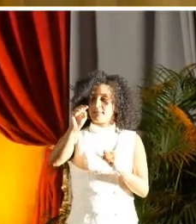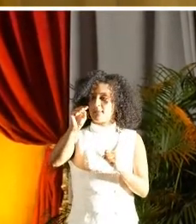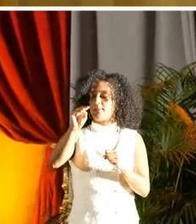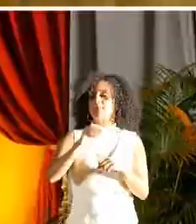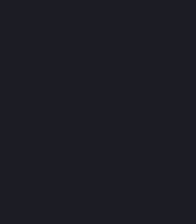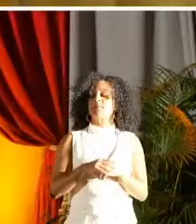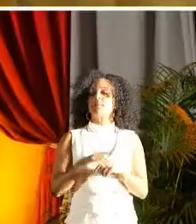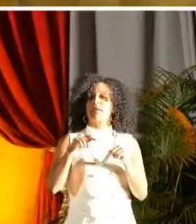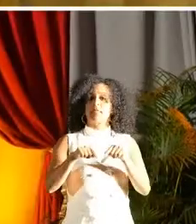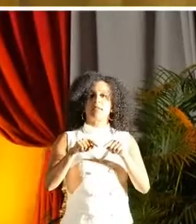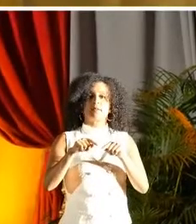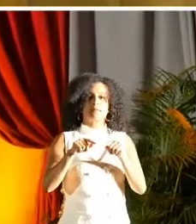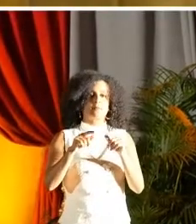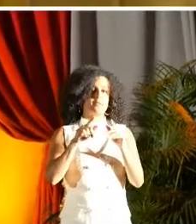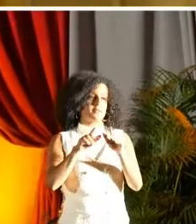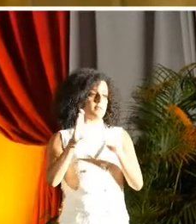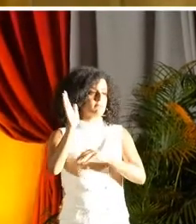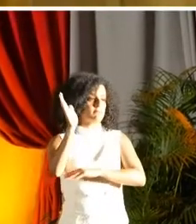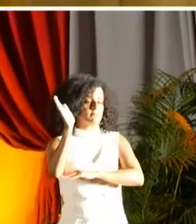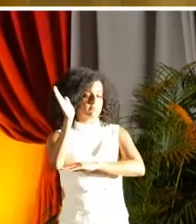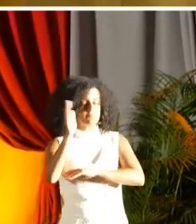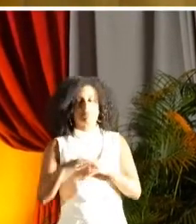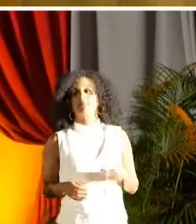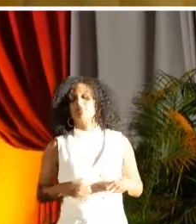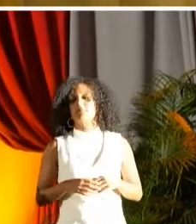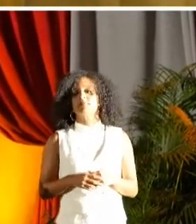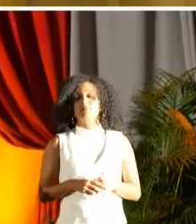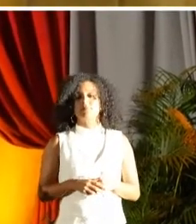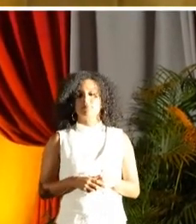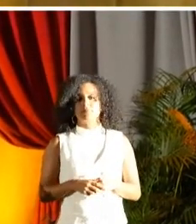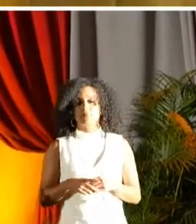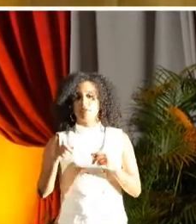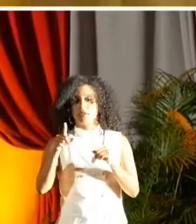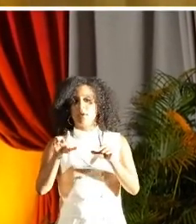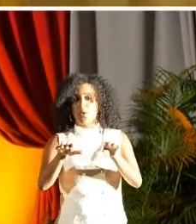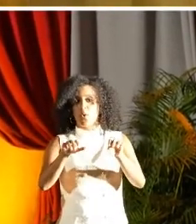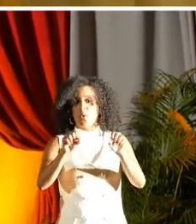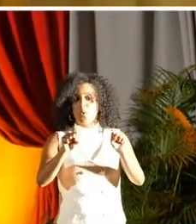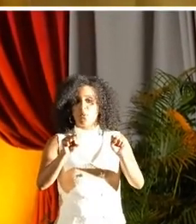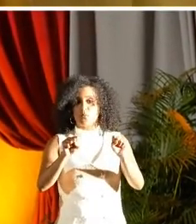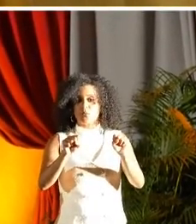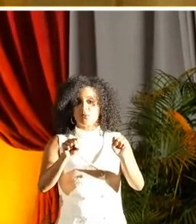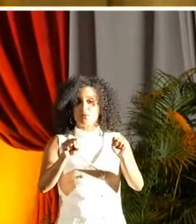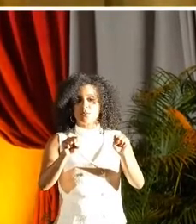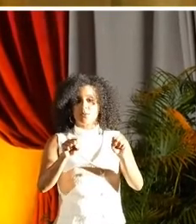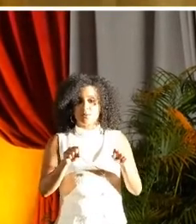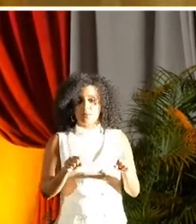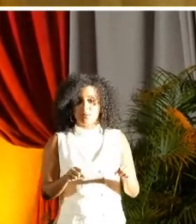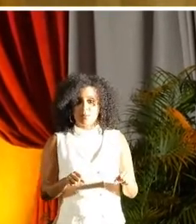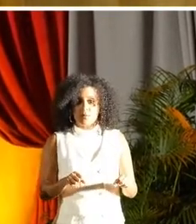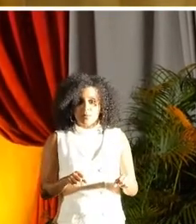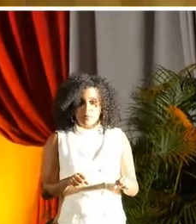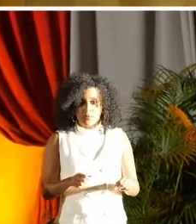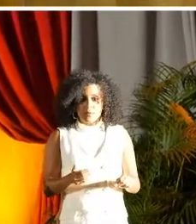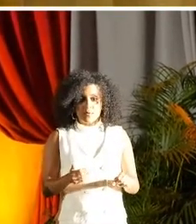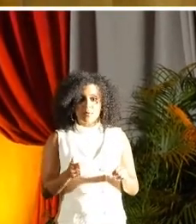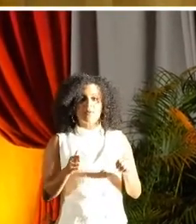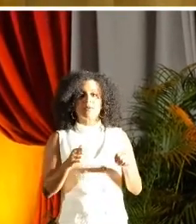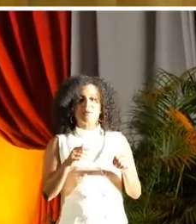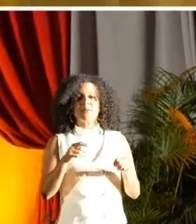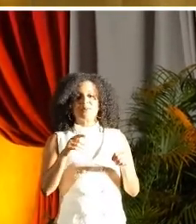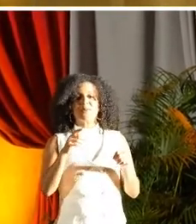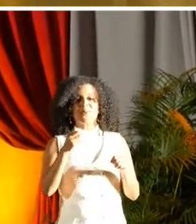his inaugural address. Ta-Nehisi Coates said that there's something about